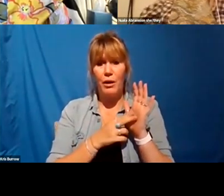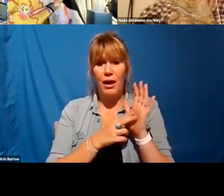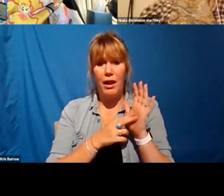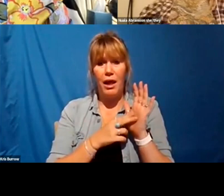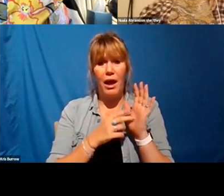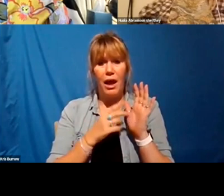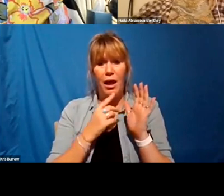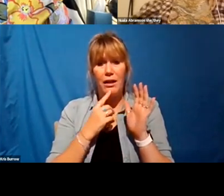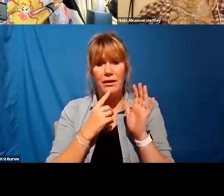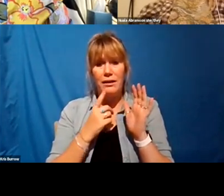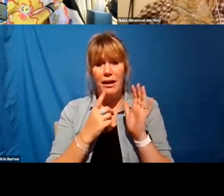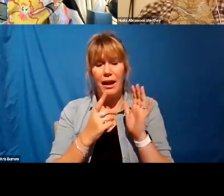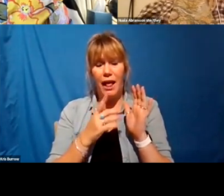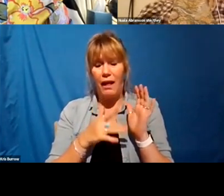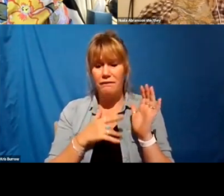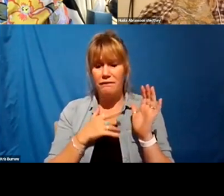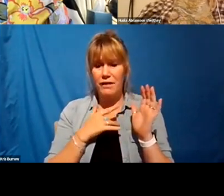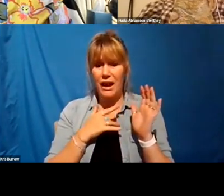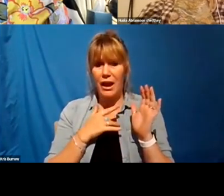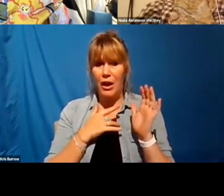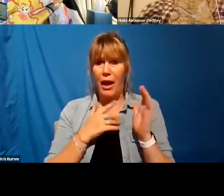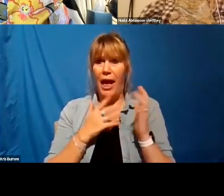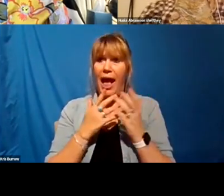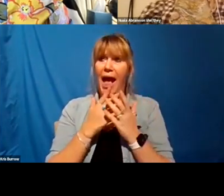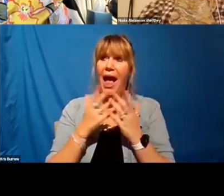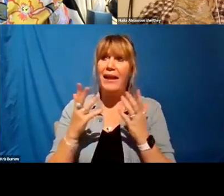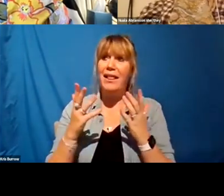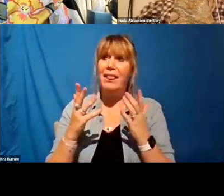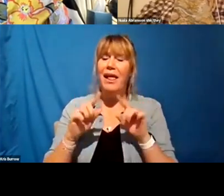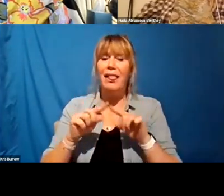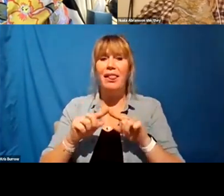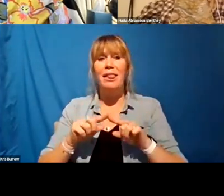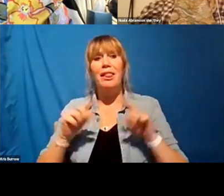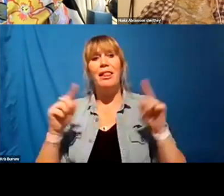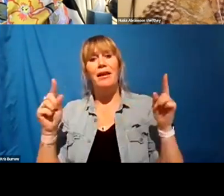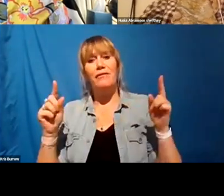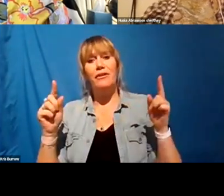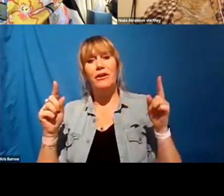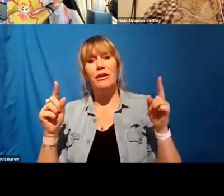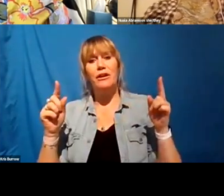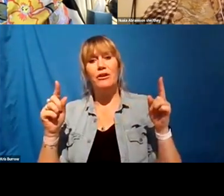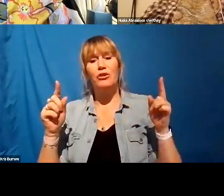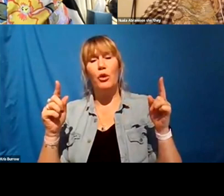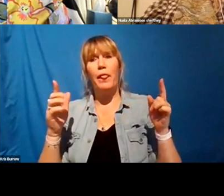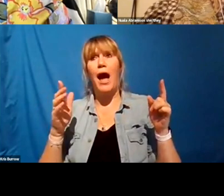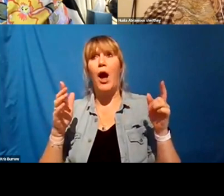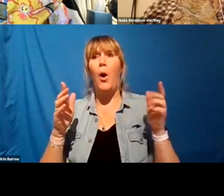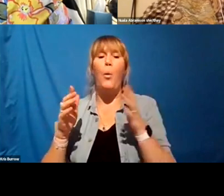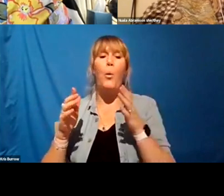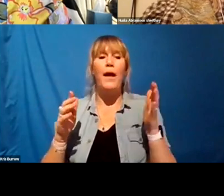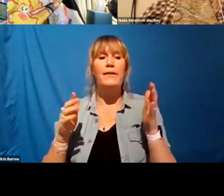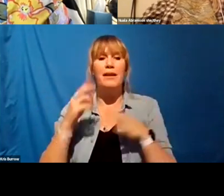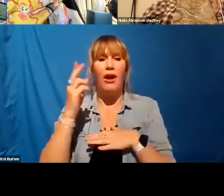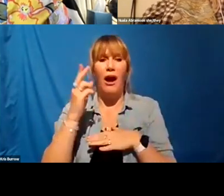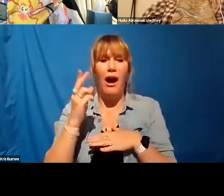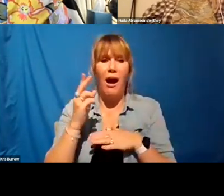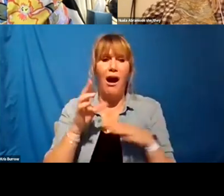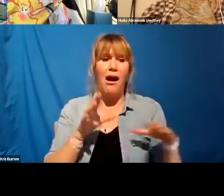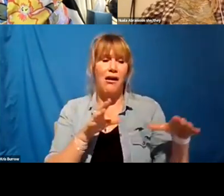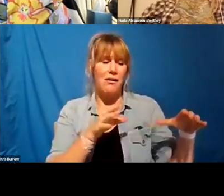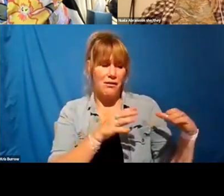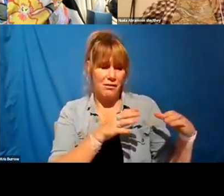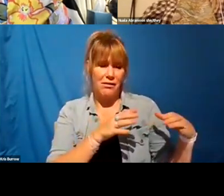often anything that isn't part of the traditional Western art canon, which is